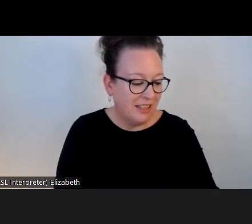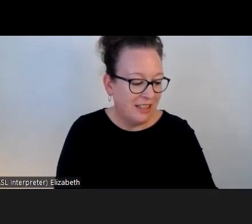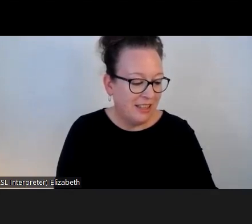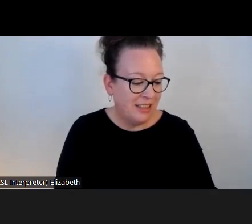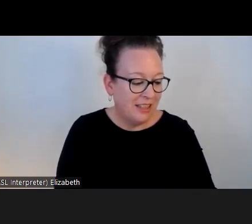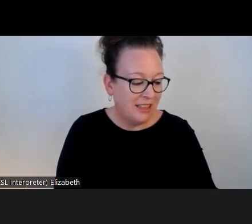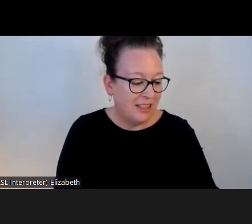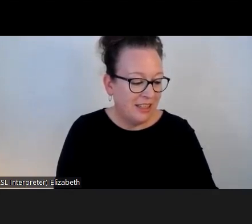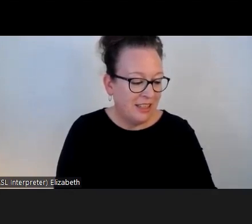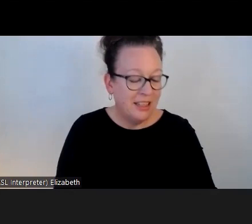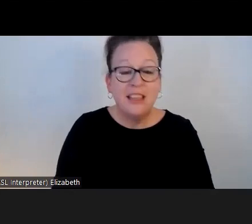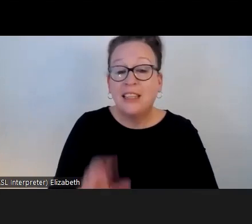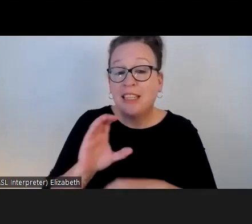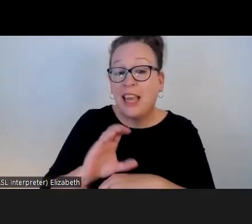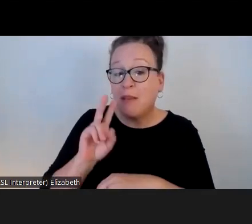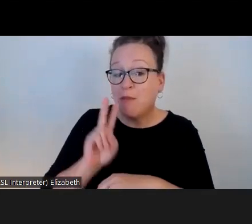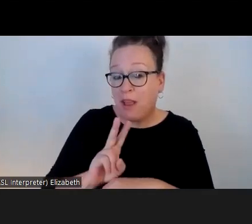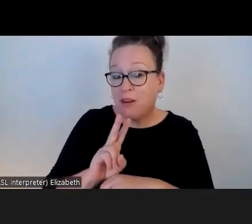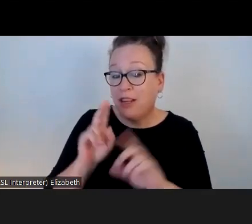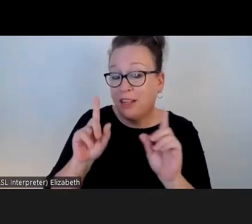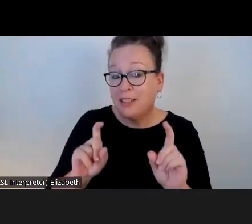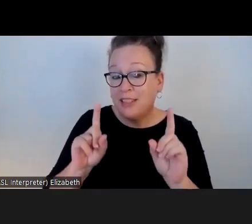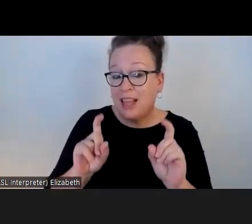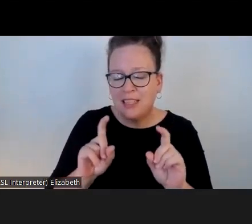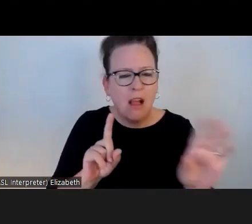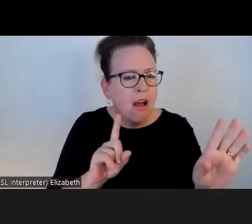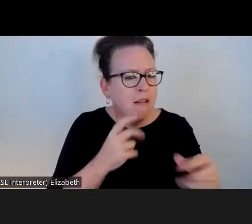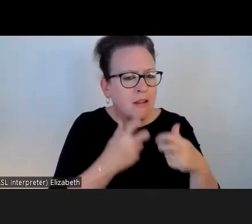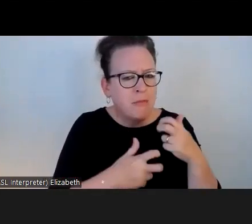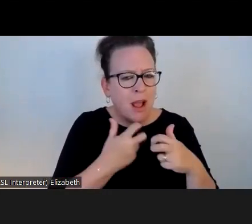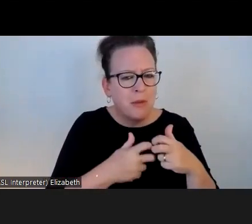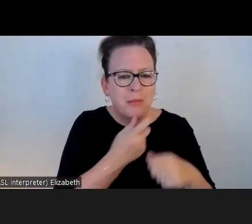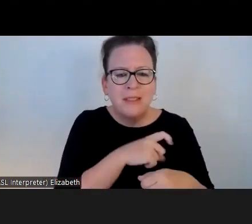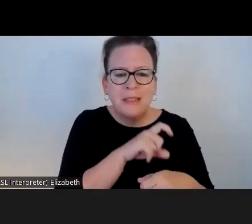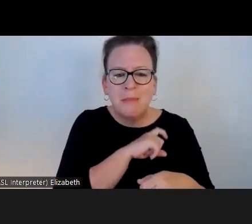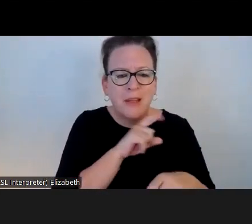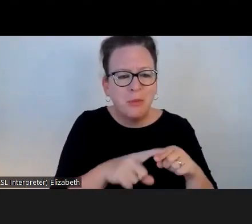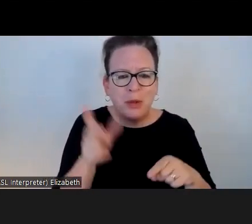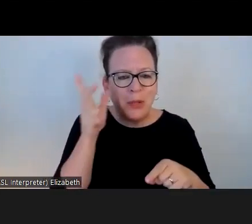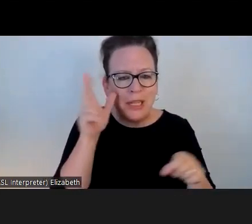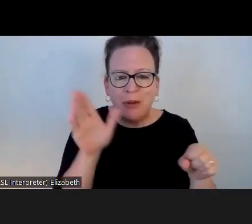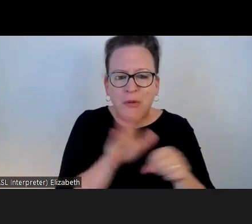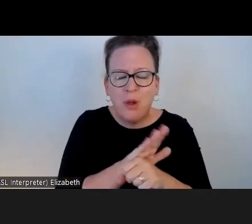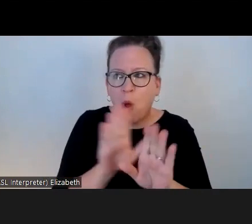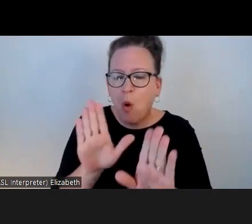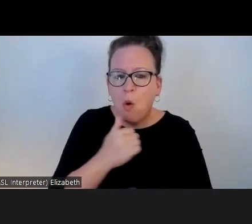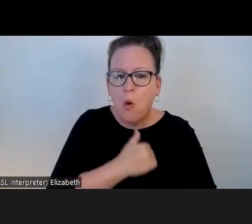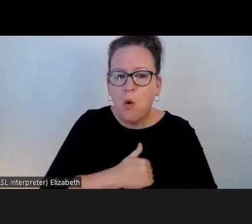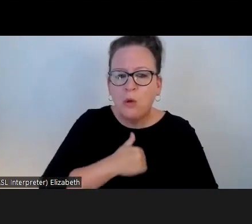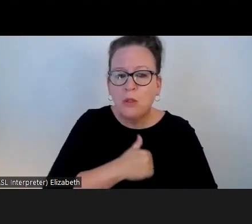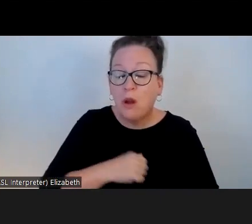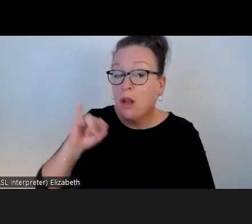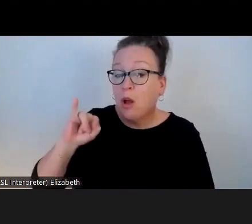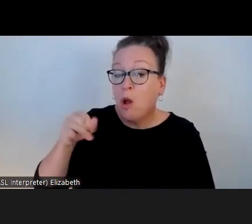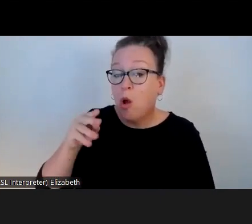Cape Verdean Creole. Spanish, sorry, Kessel, I think the Spanish one, we couldn't hear the whole thing. Oh, I'm so sorry. No, that's okay. Jose, do you want to